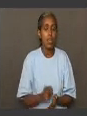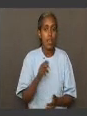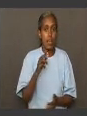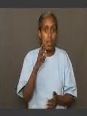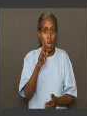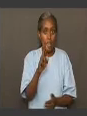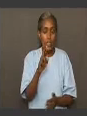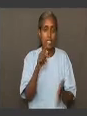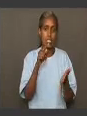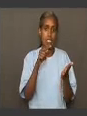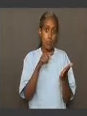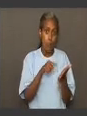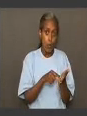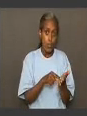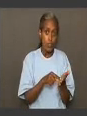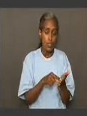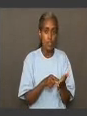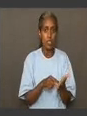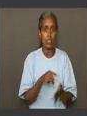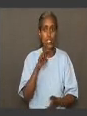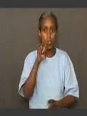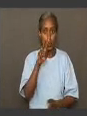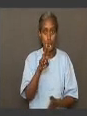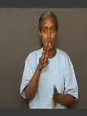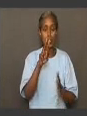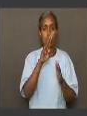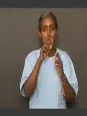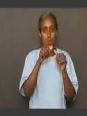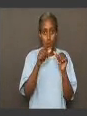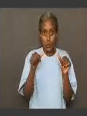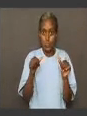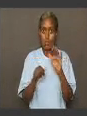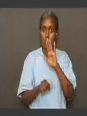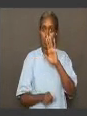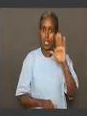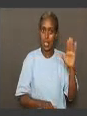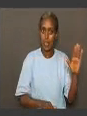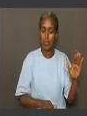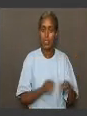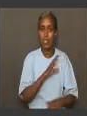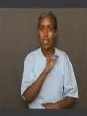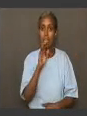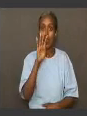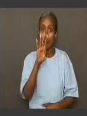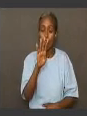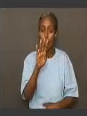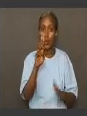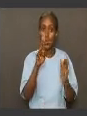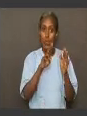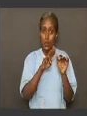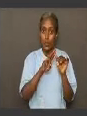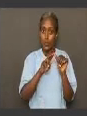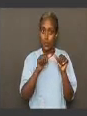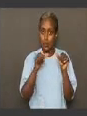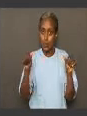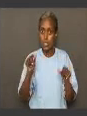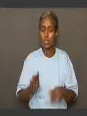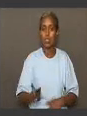R is a point that is 2 units to the left and 4 units up.